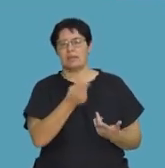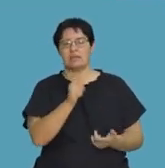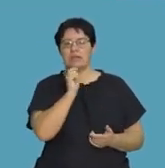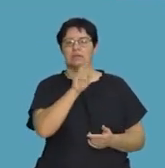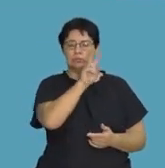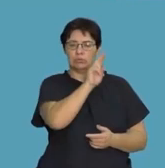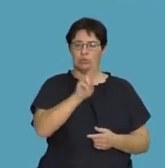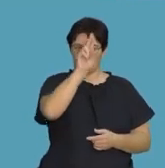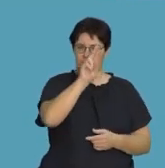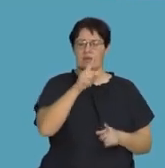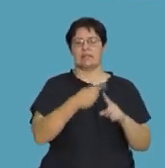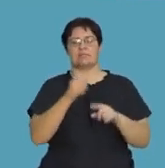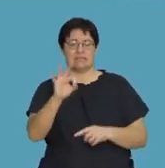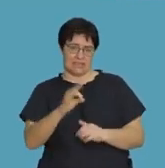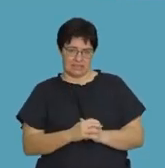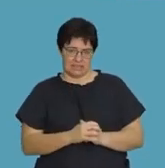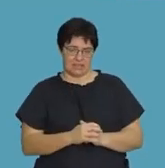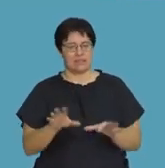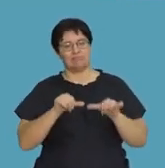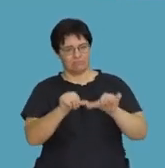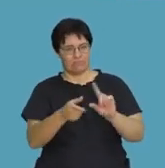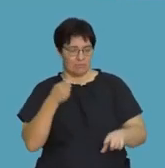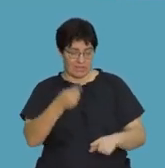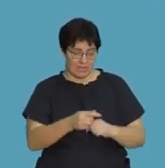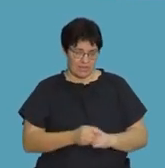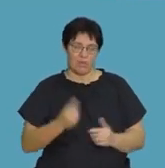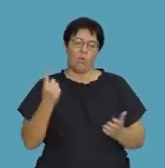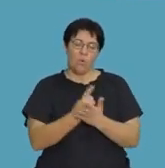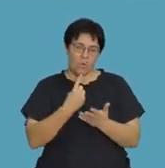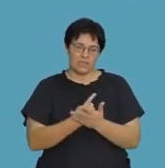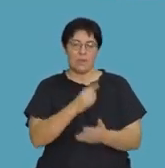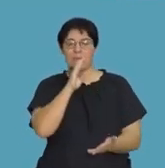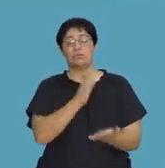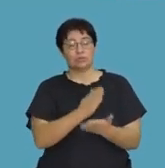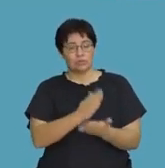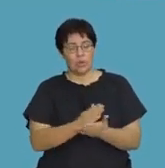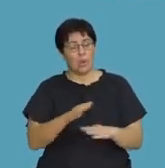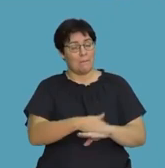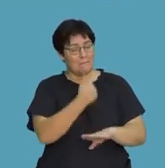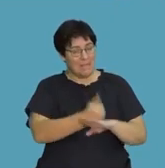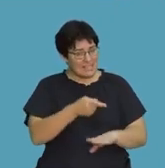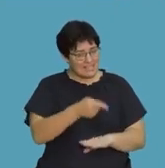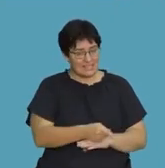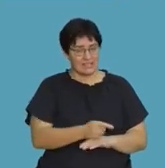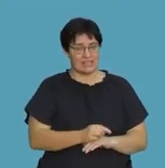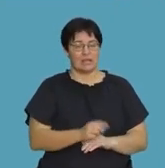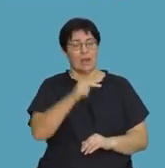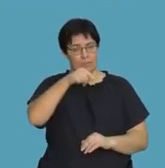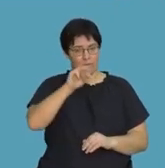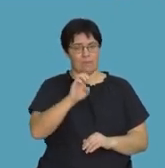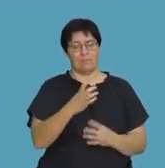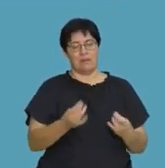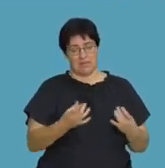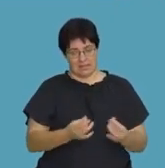2 squared times 3 and then continue from there. So always make sure that you change your bases to be prime